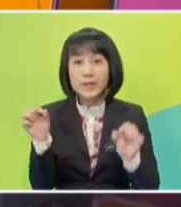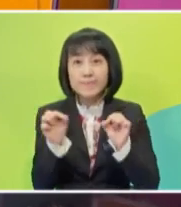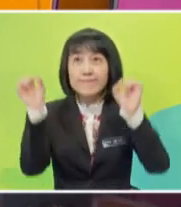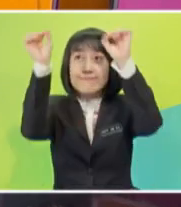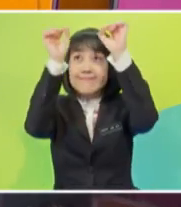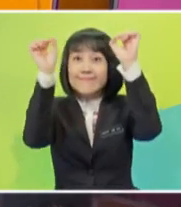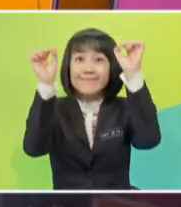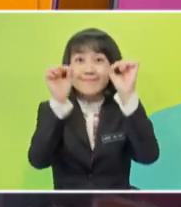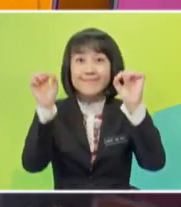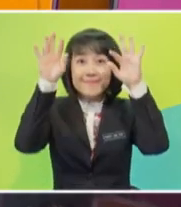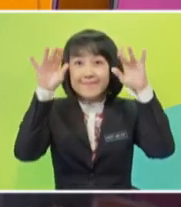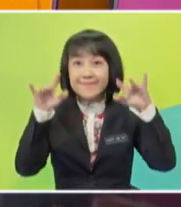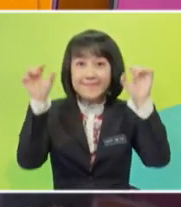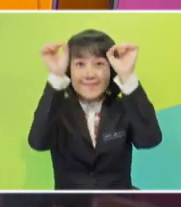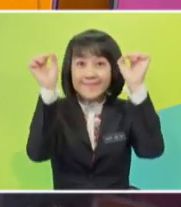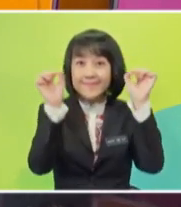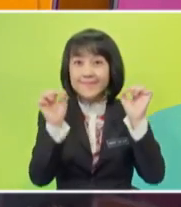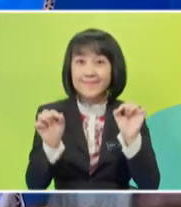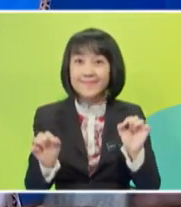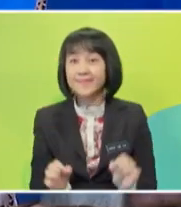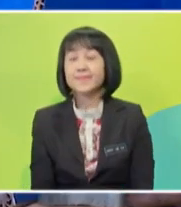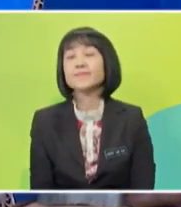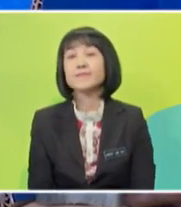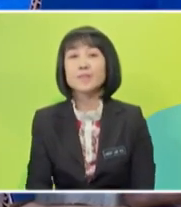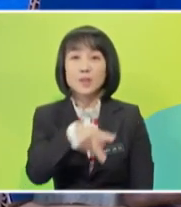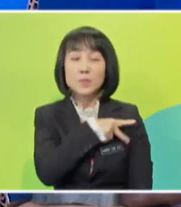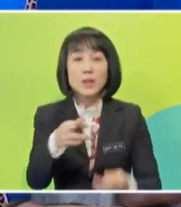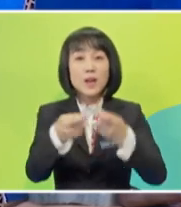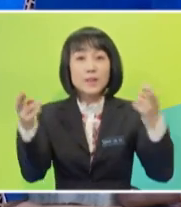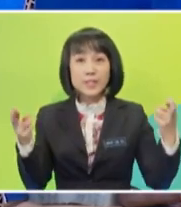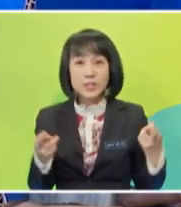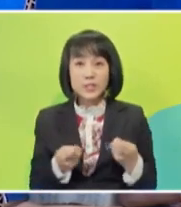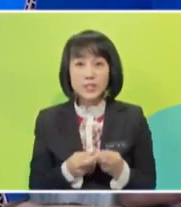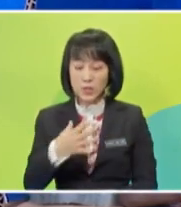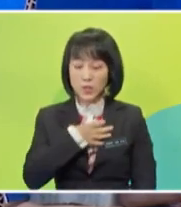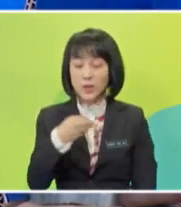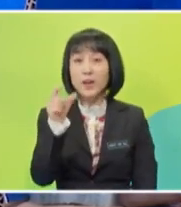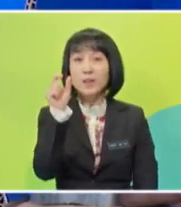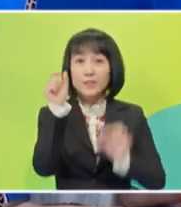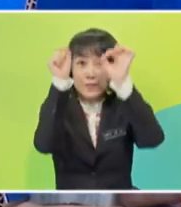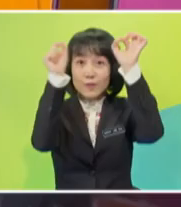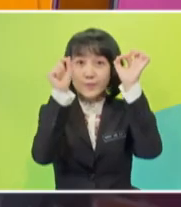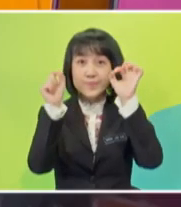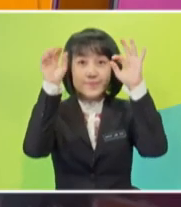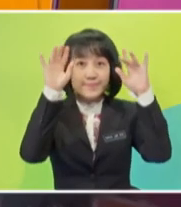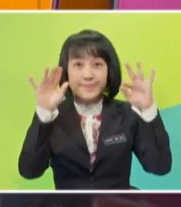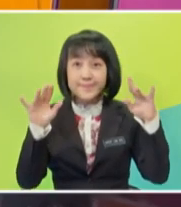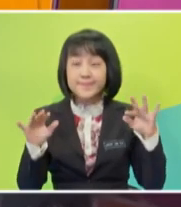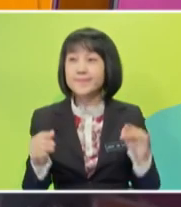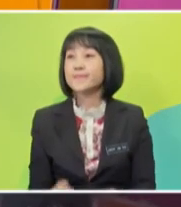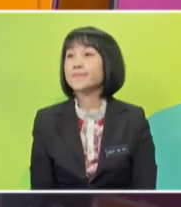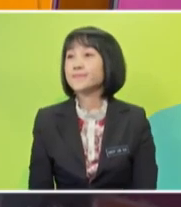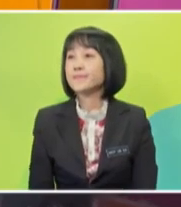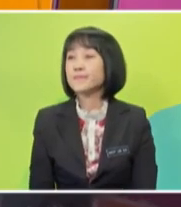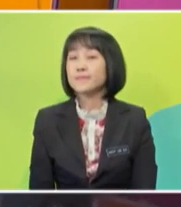So the white one over here is snow. So polar region, snow. Next, the next one here is